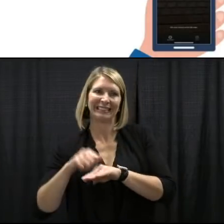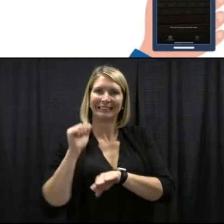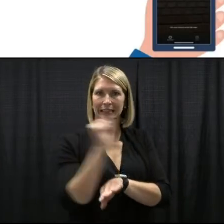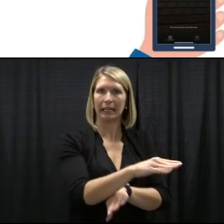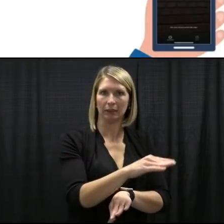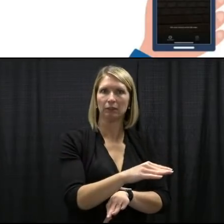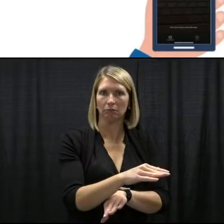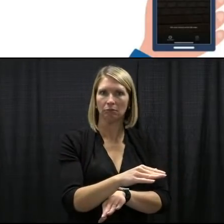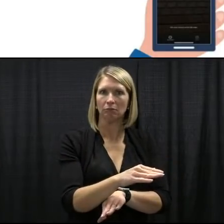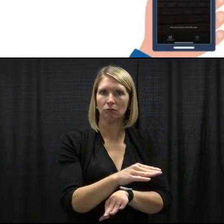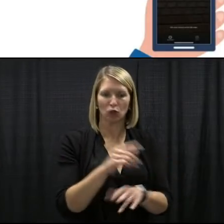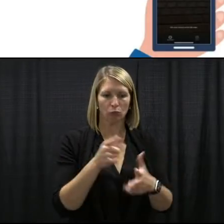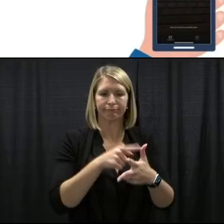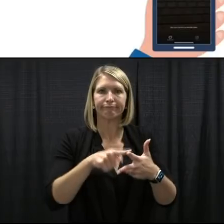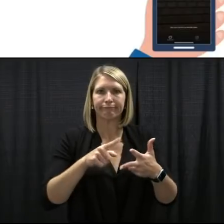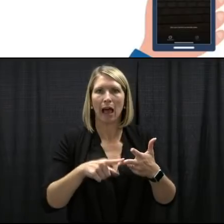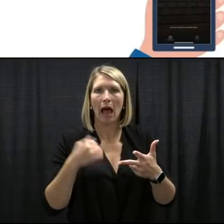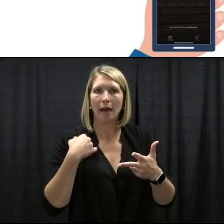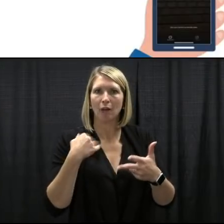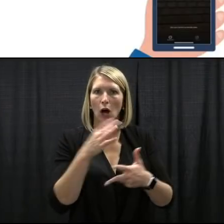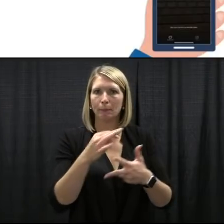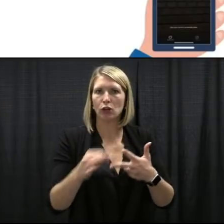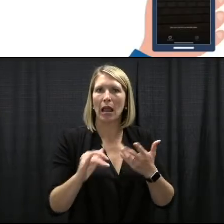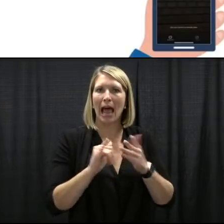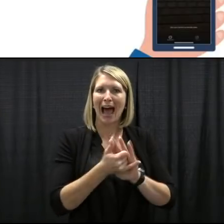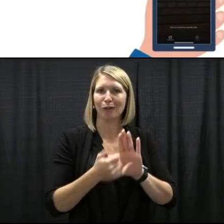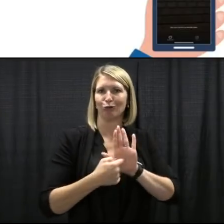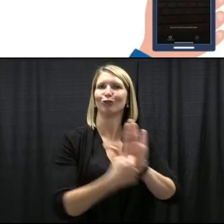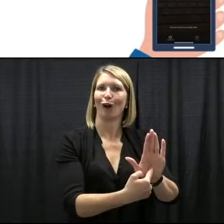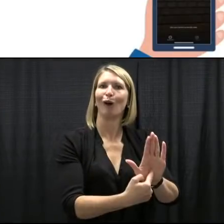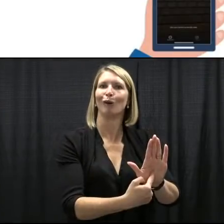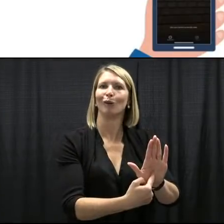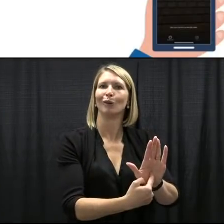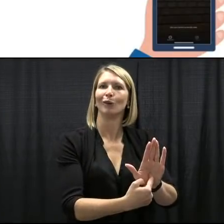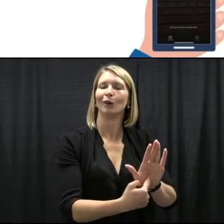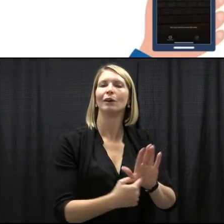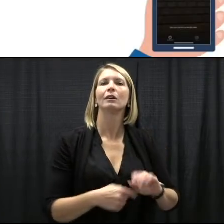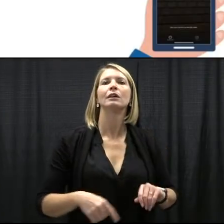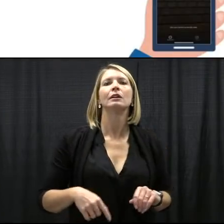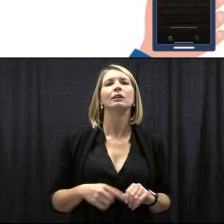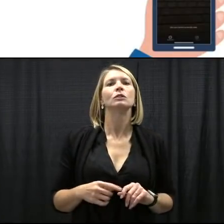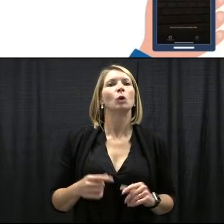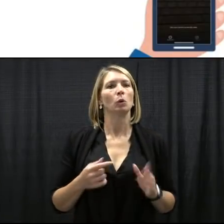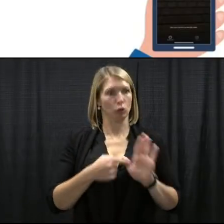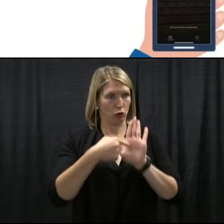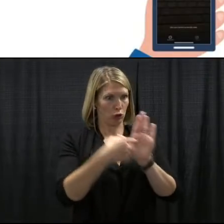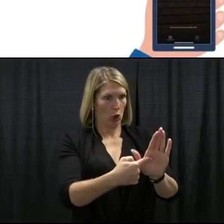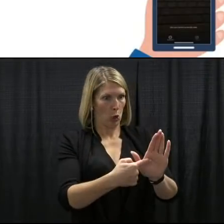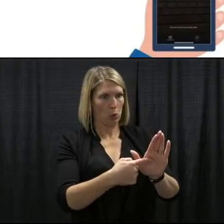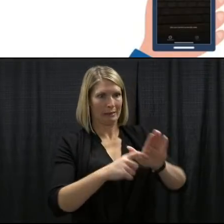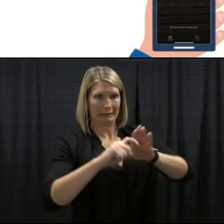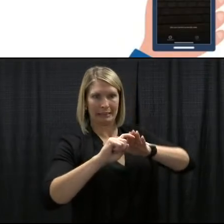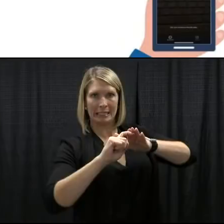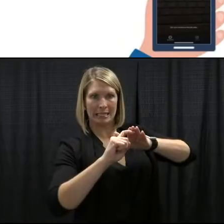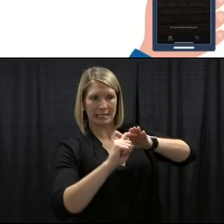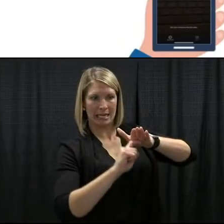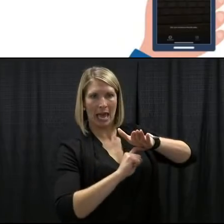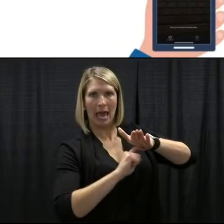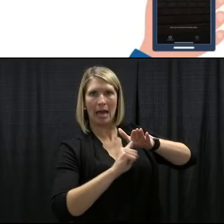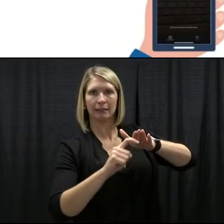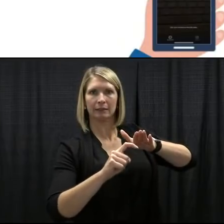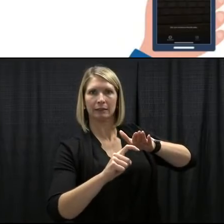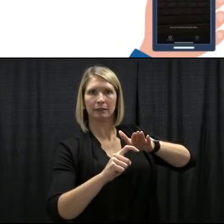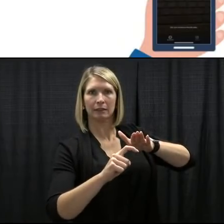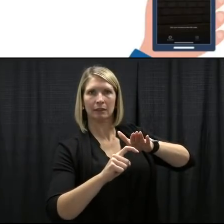app, to verify this information through scanning these QR codes. So once scanned, the app will indicate